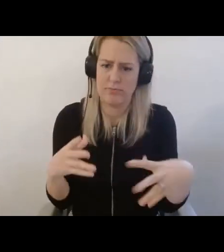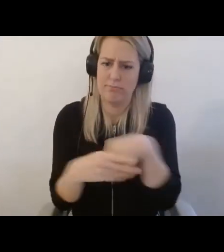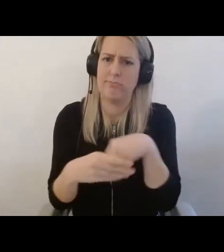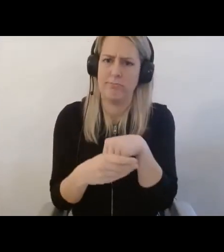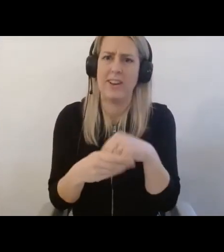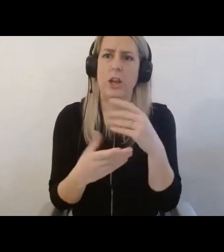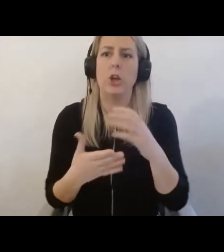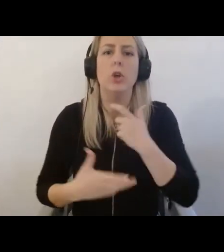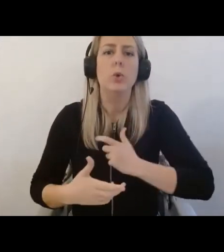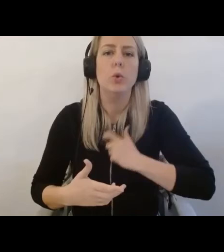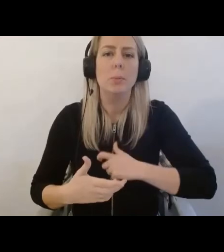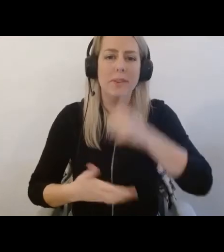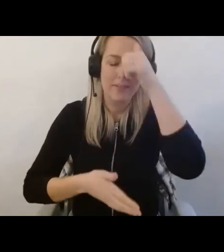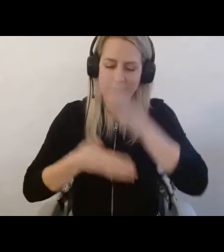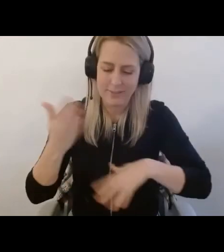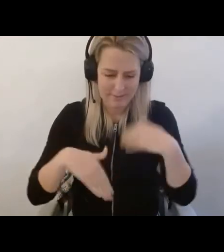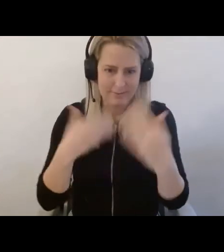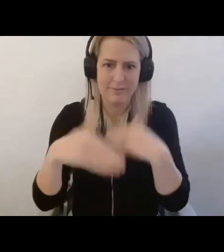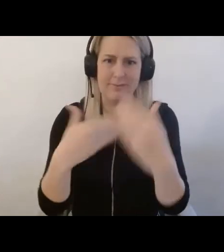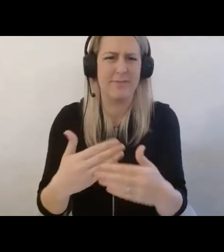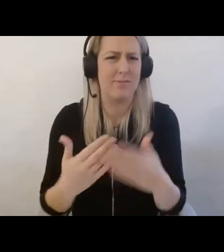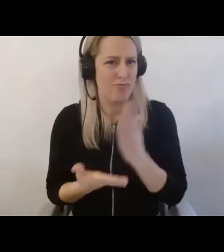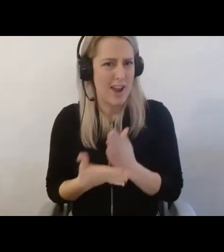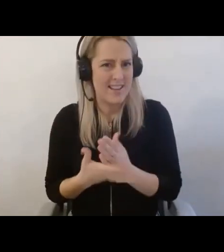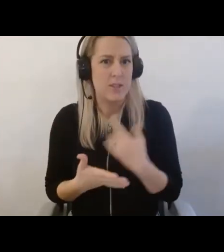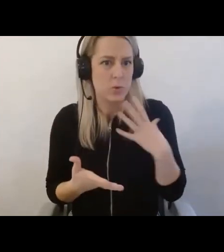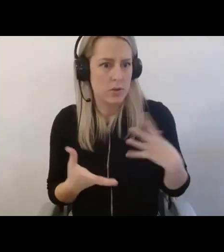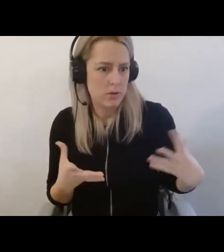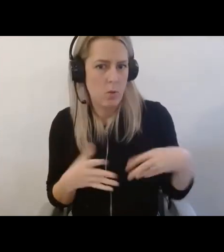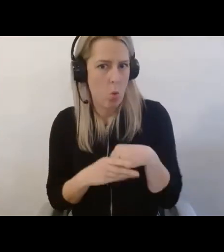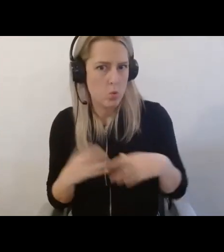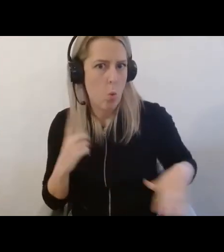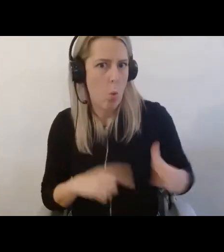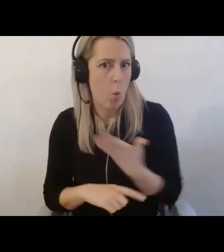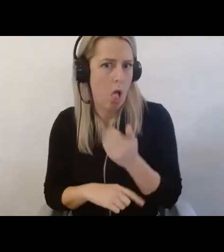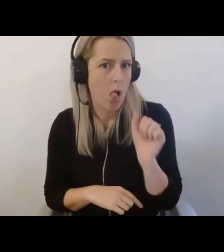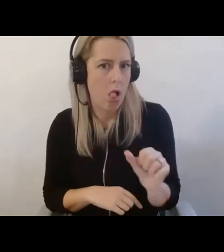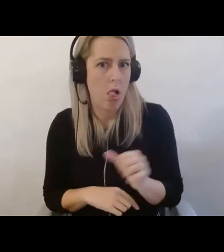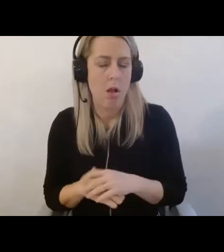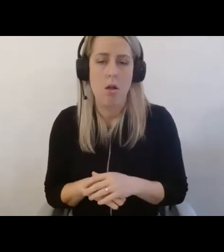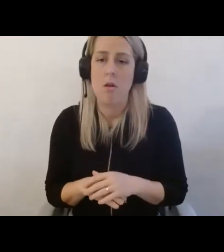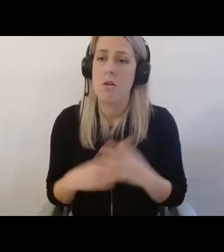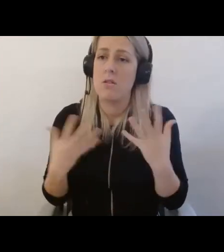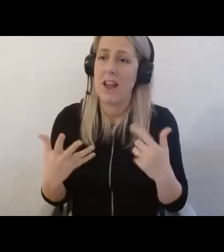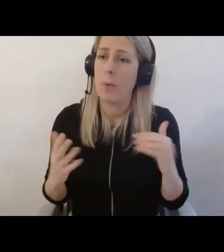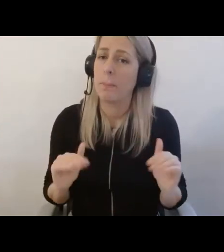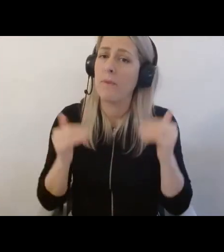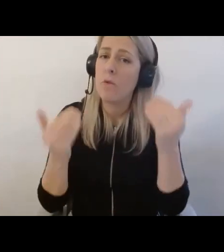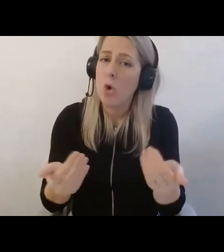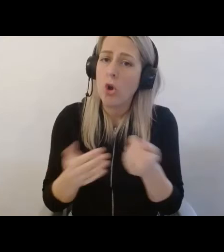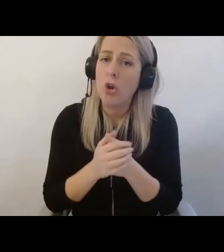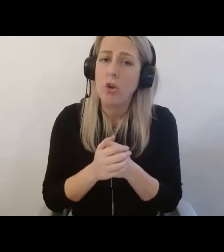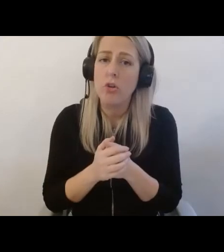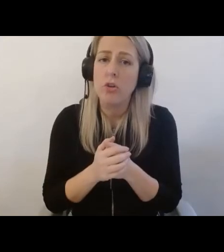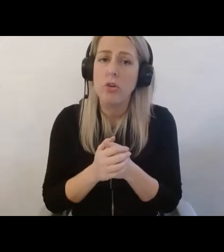and we need to make sure that we include everyone. We are going to move on now to our